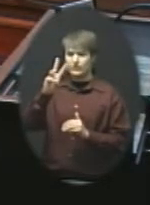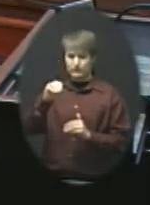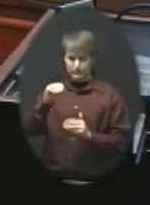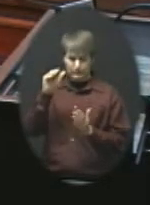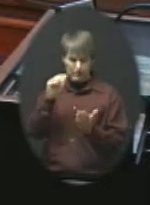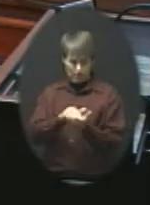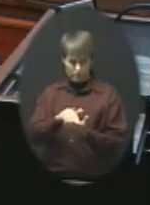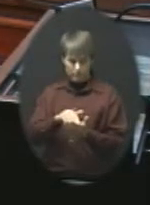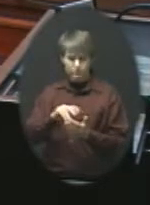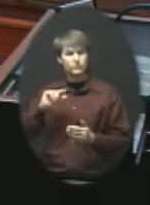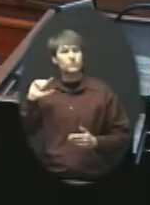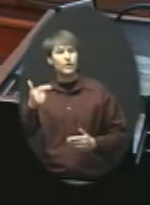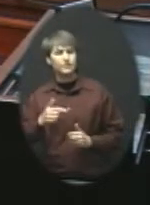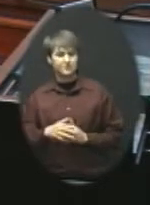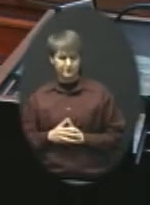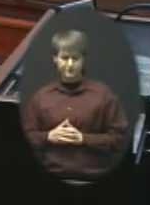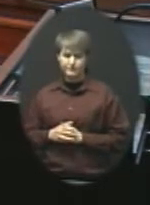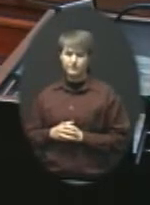$860,000. Second.